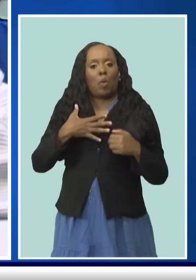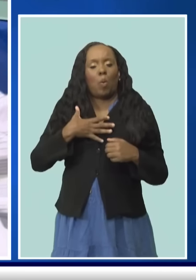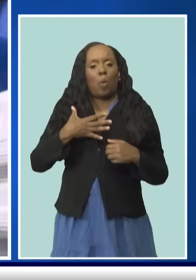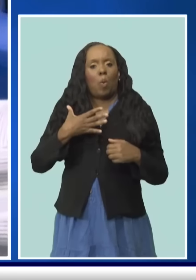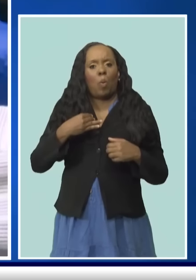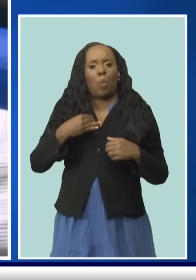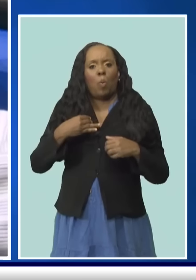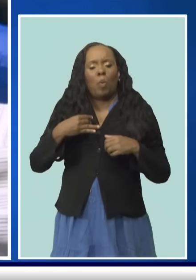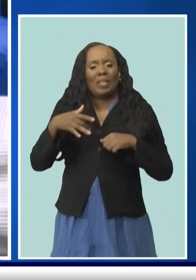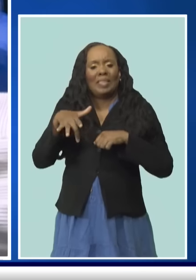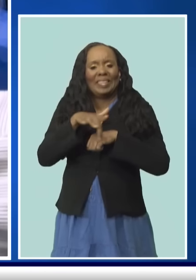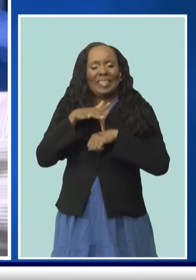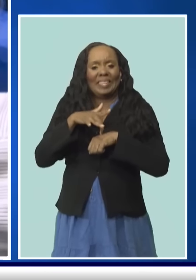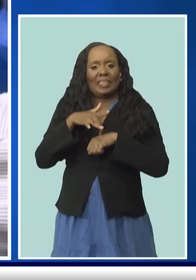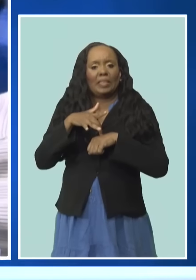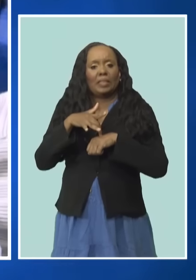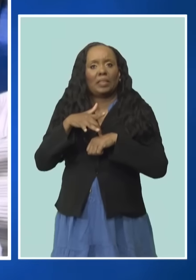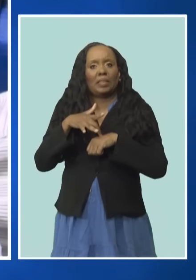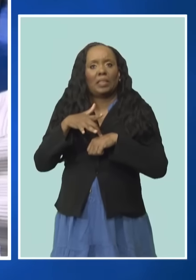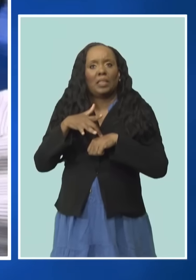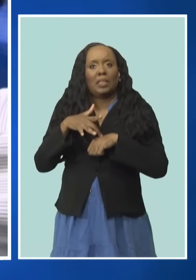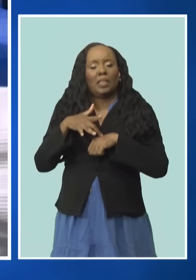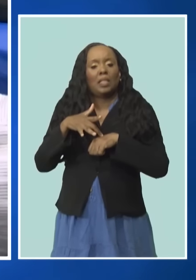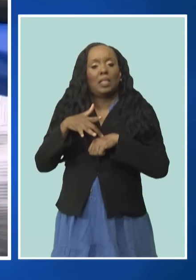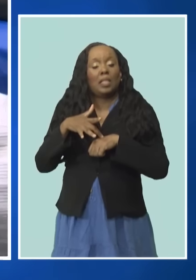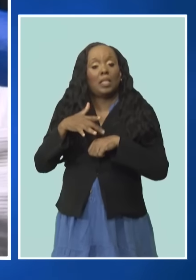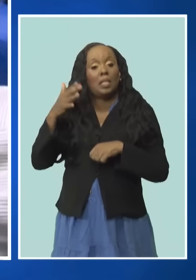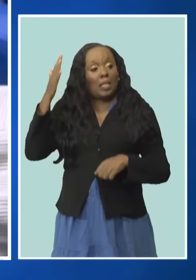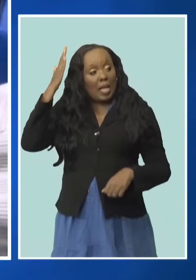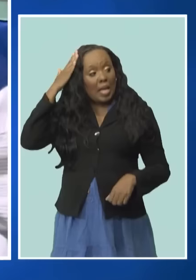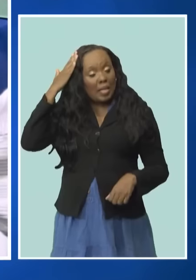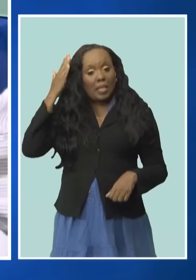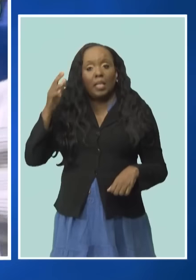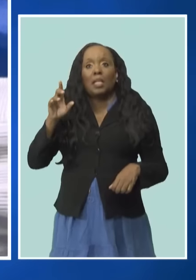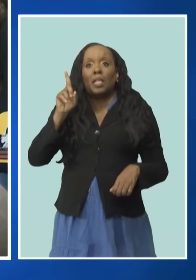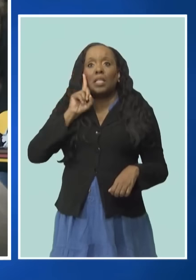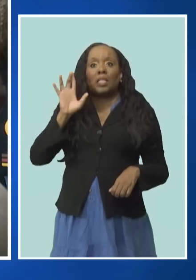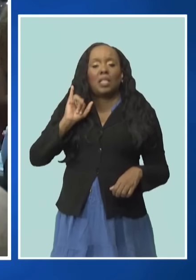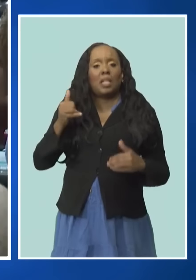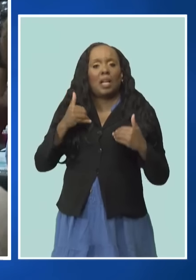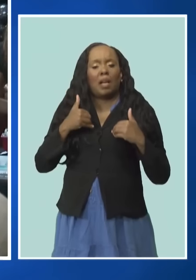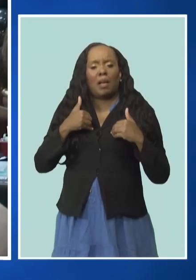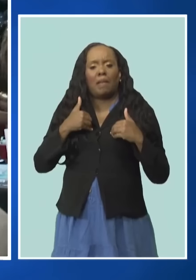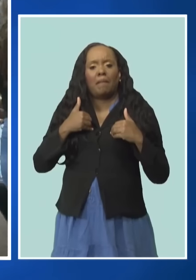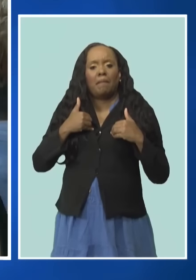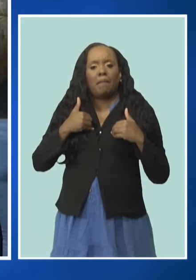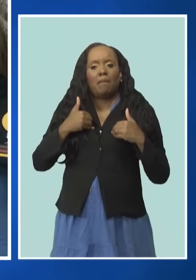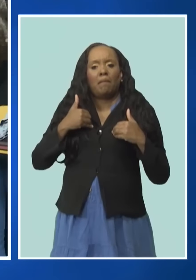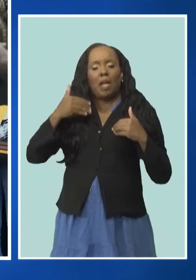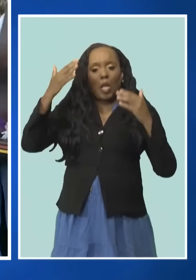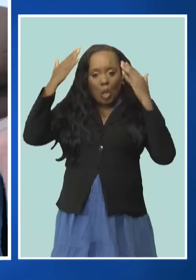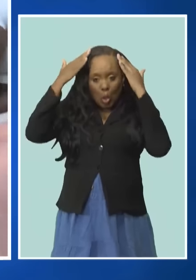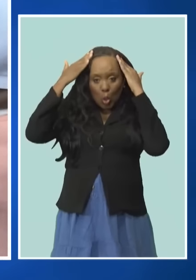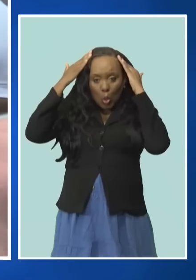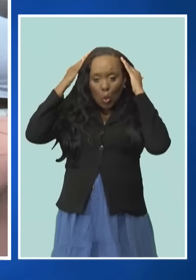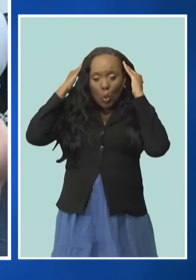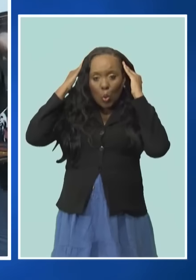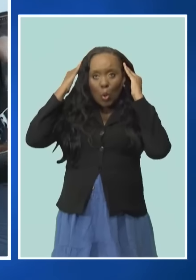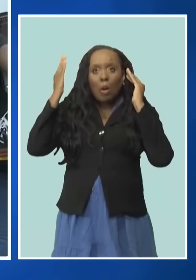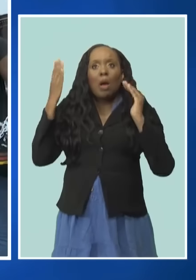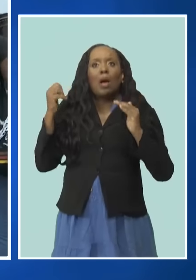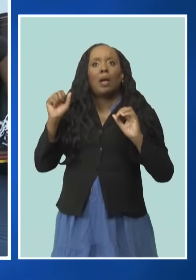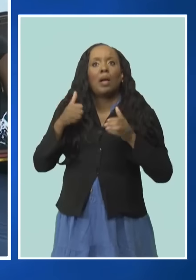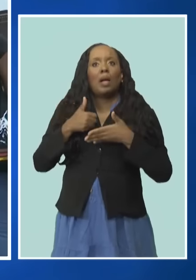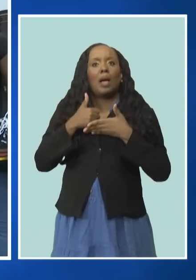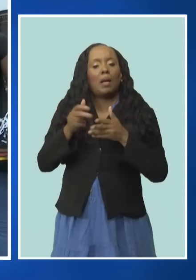hair, the tattoo simulates the follicle, so it makes it look like you have a low haircut, like a buzz cut all the time. And it helps give people that kind of